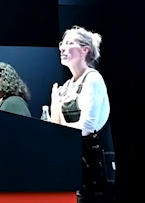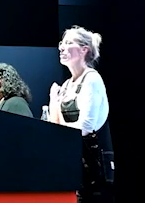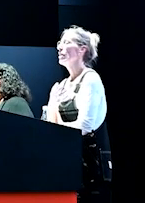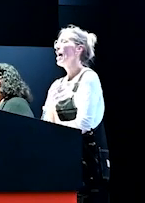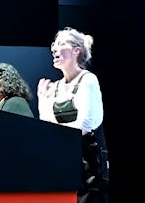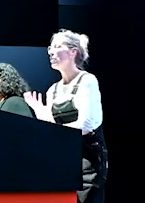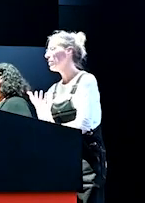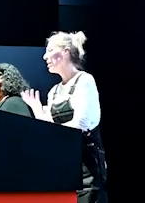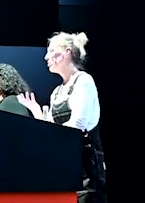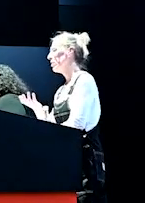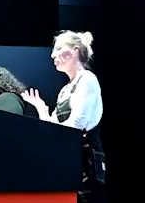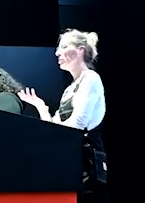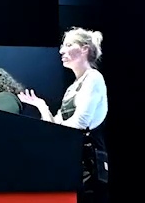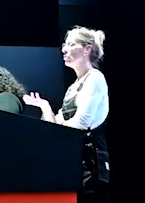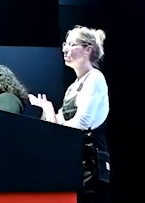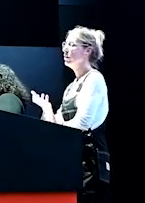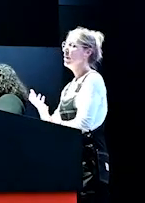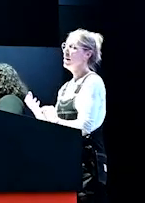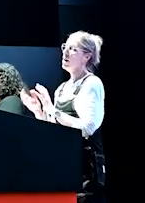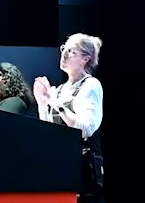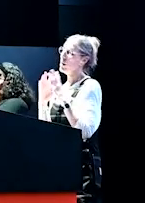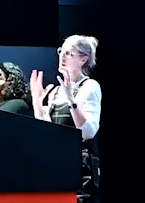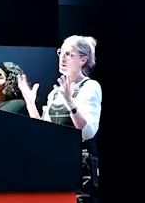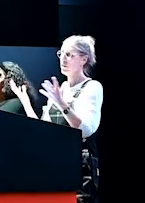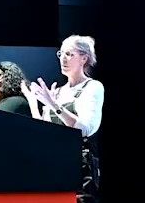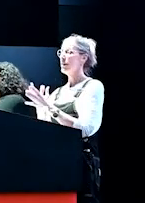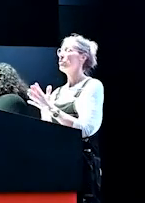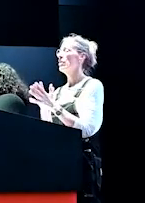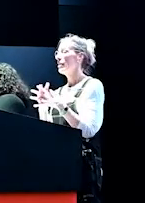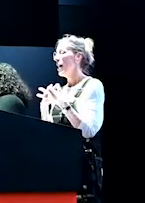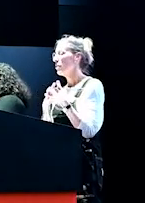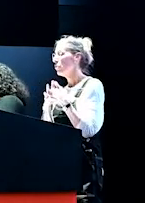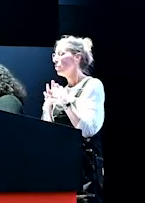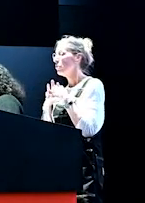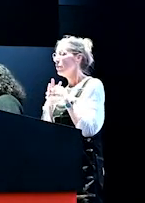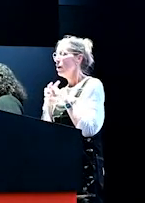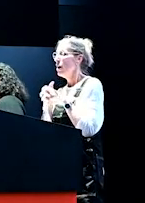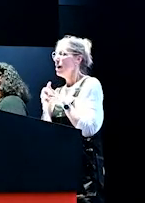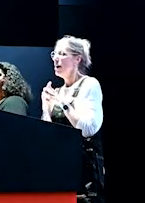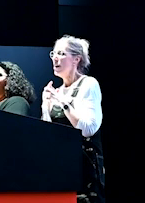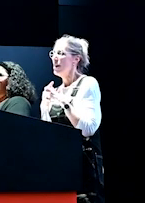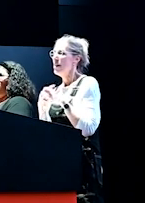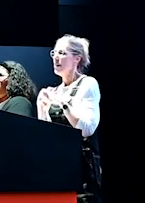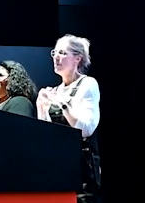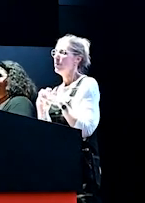creating materials, how to talk to a 3-year-old when there's addiction in the household,